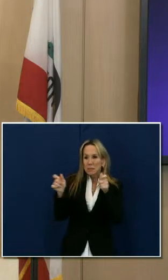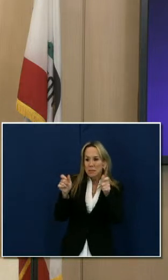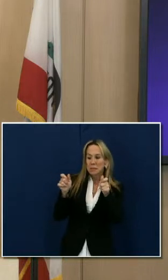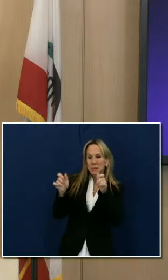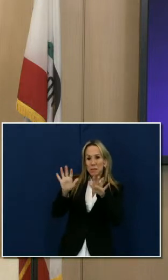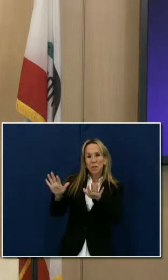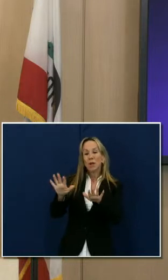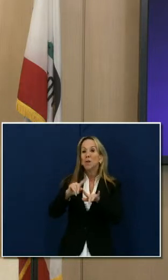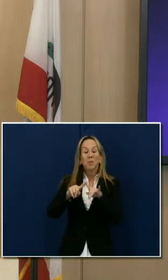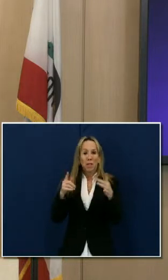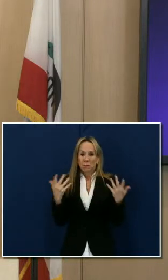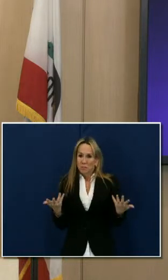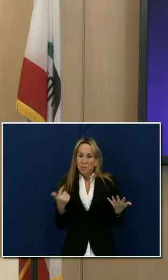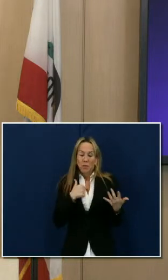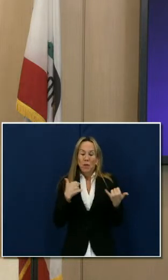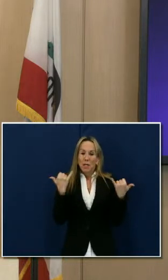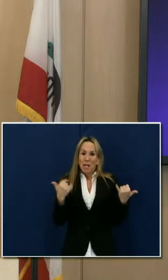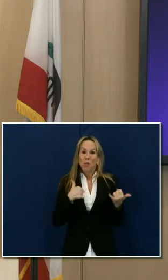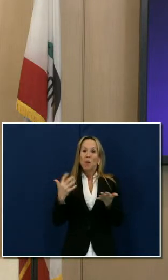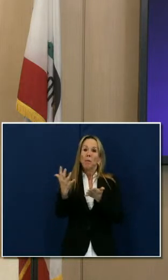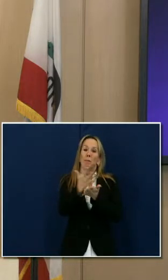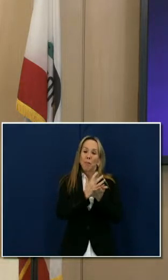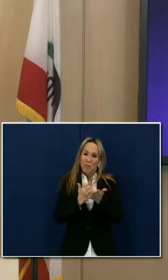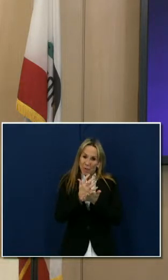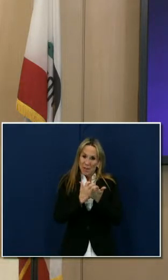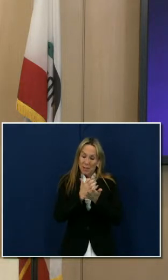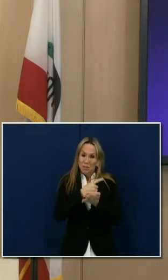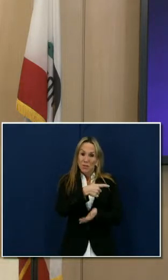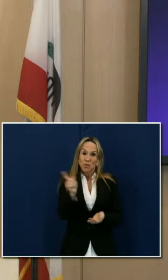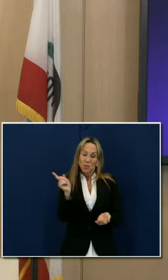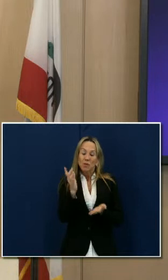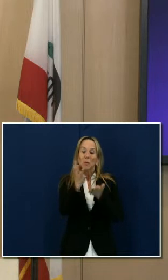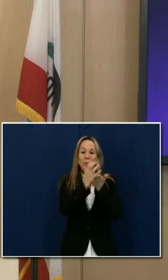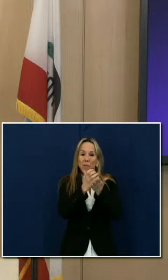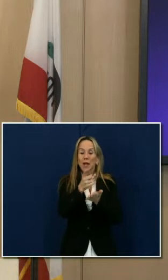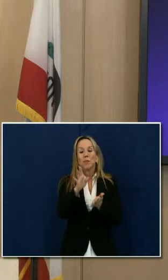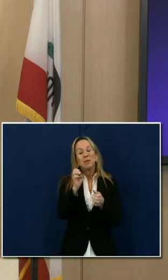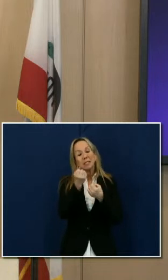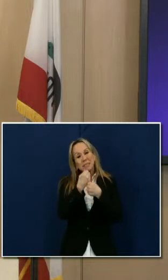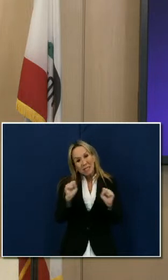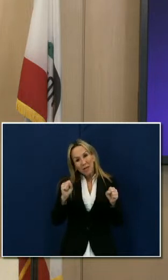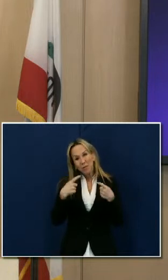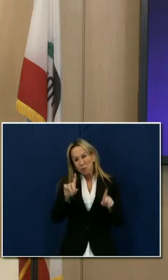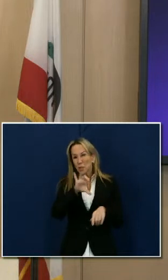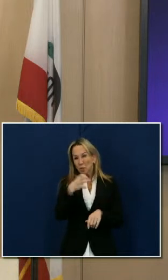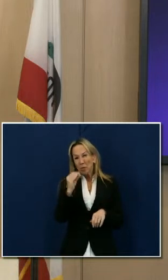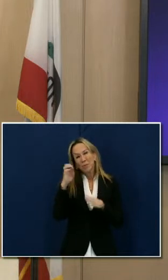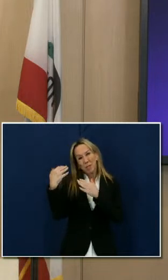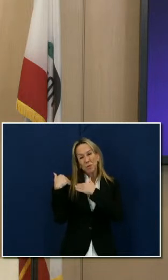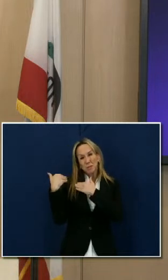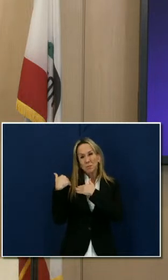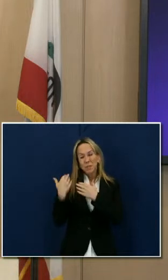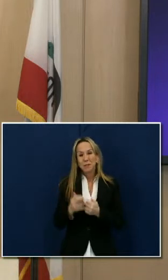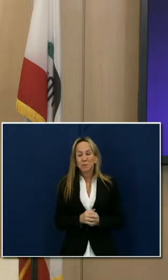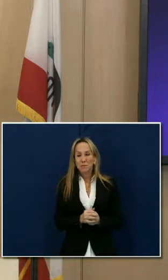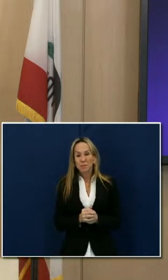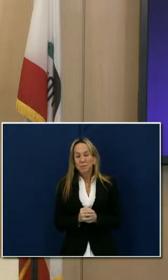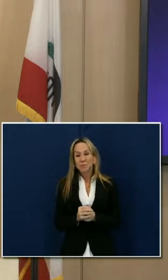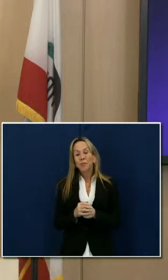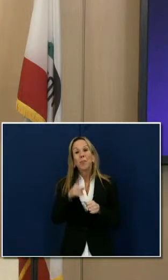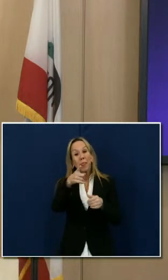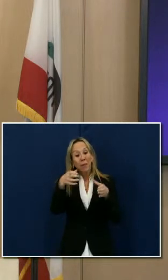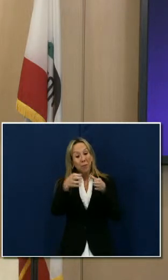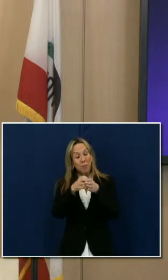are pleading with the public, please observe this holiday season safely and responsibly. Please do it with members of